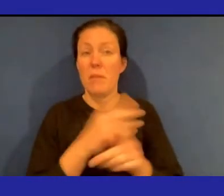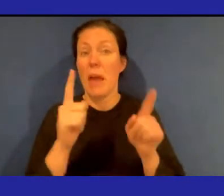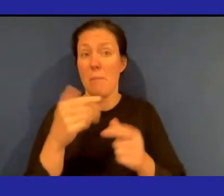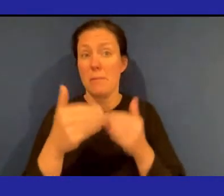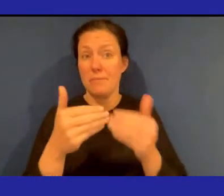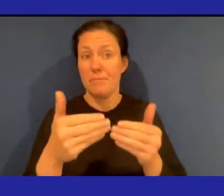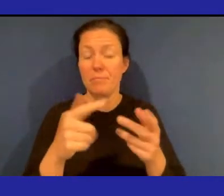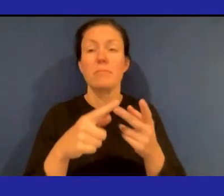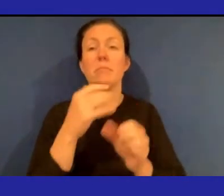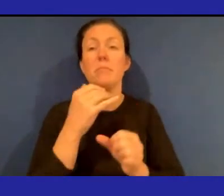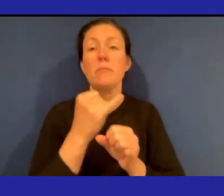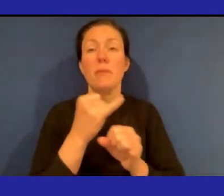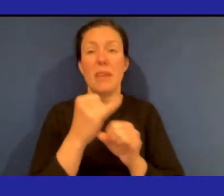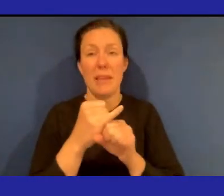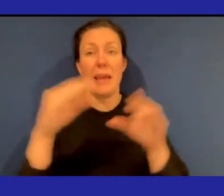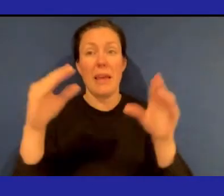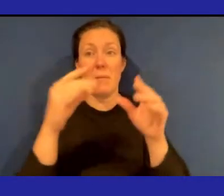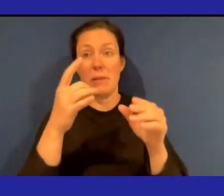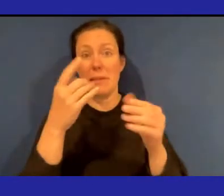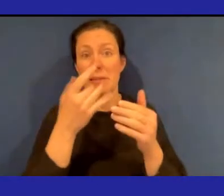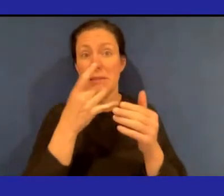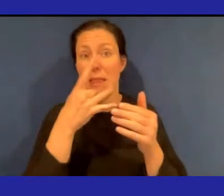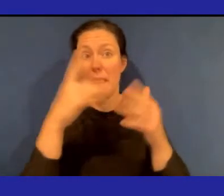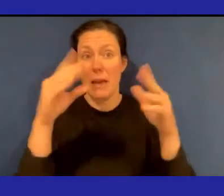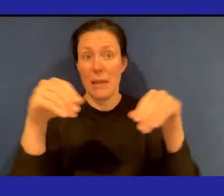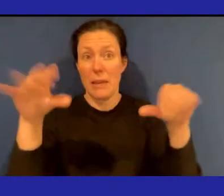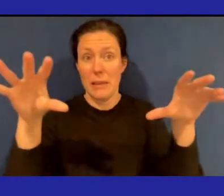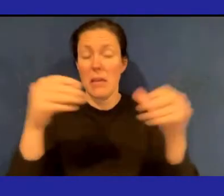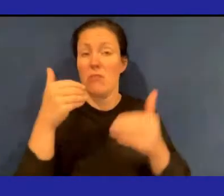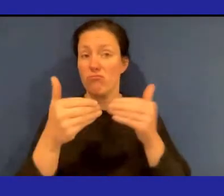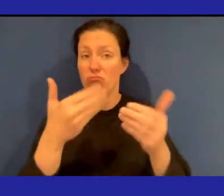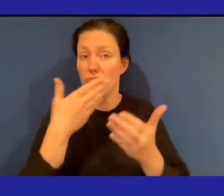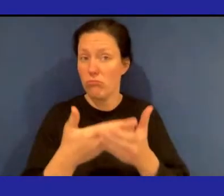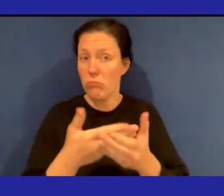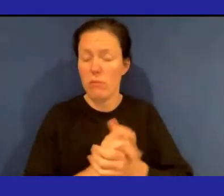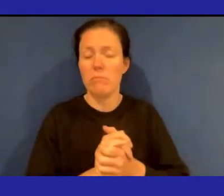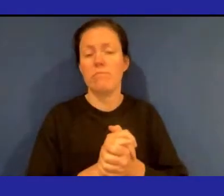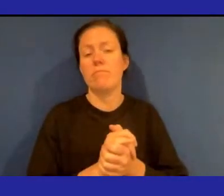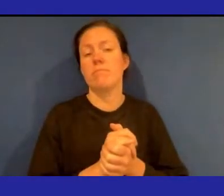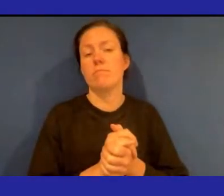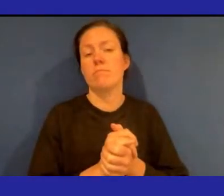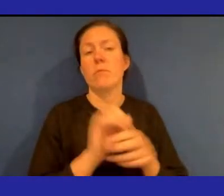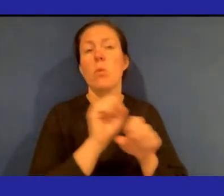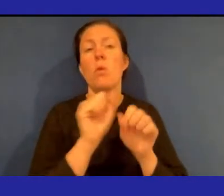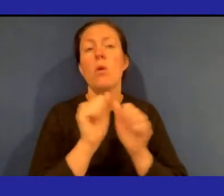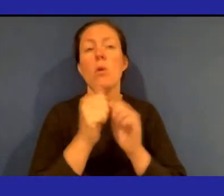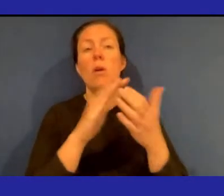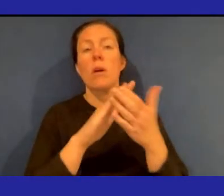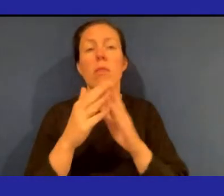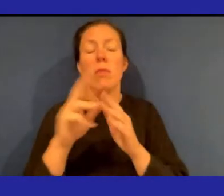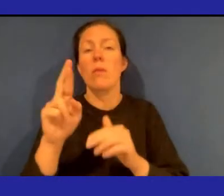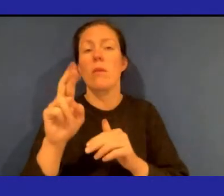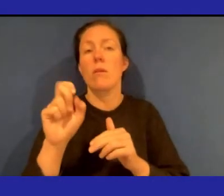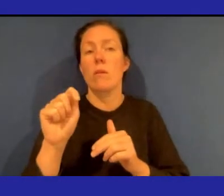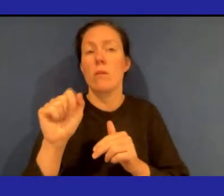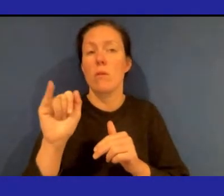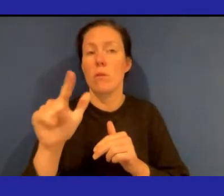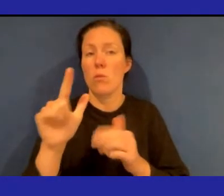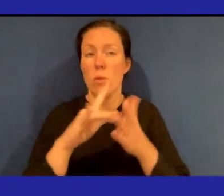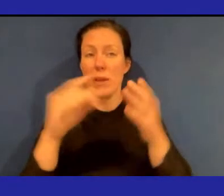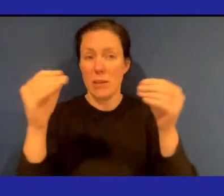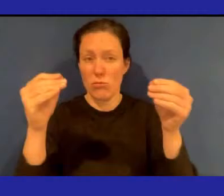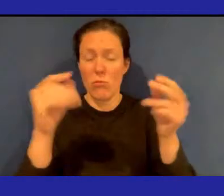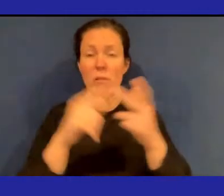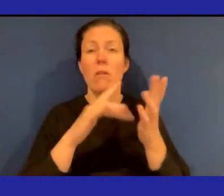upgrades are progressing quite well. We are also working on the community retail pharmacy and pharmacy